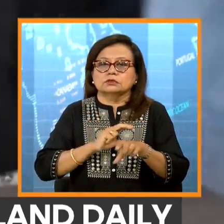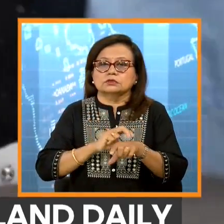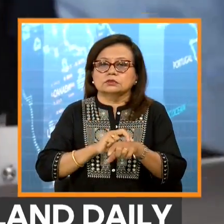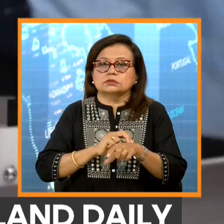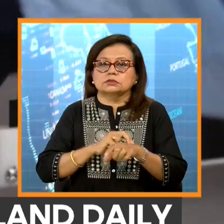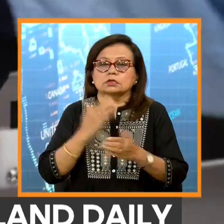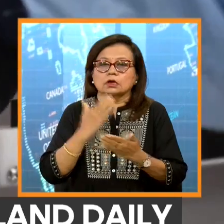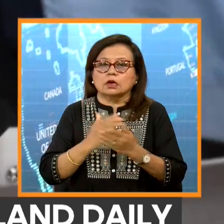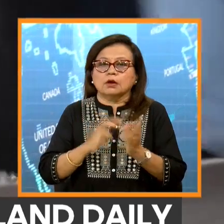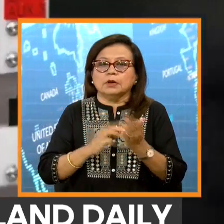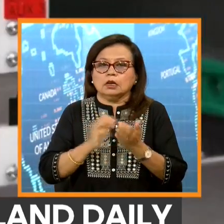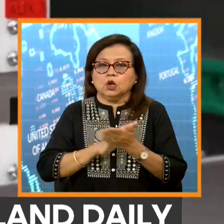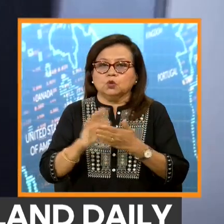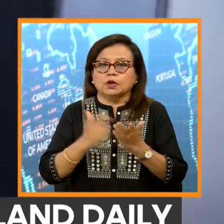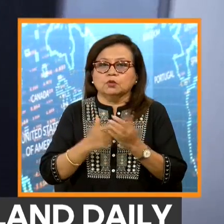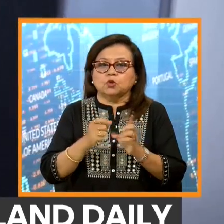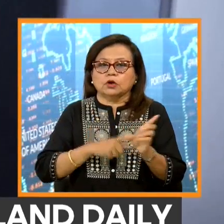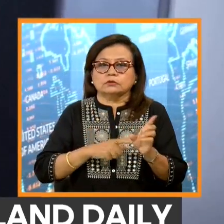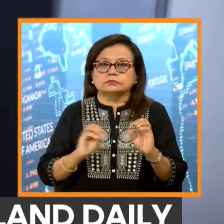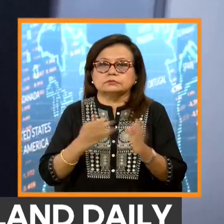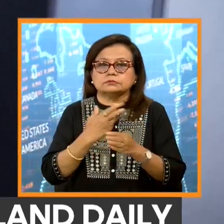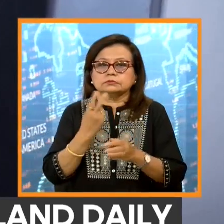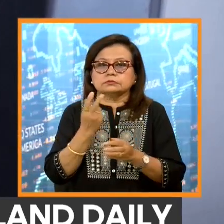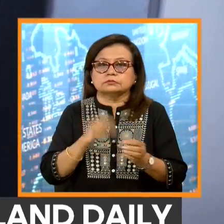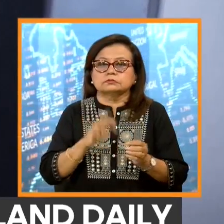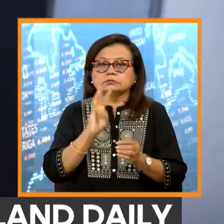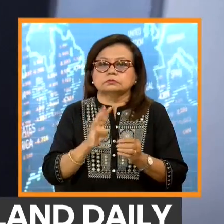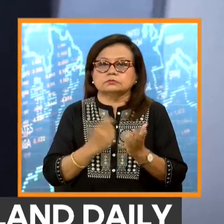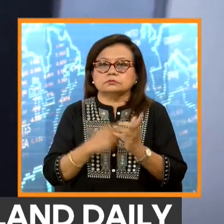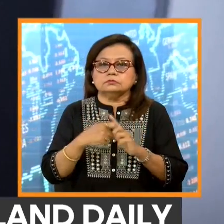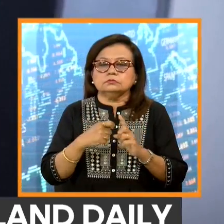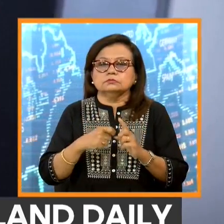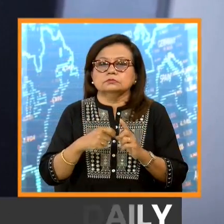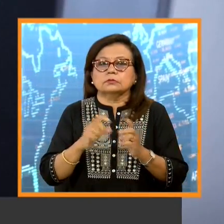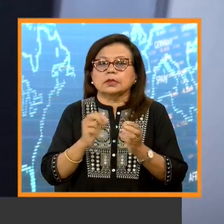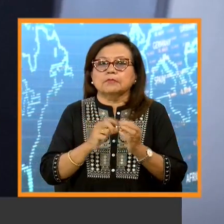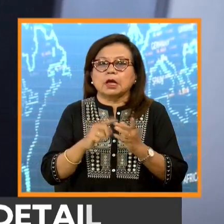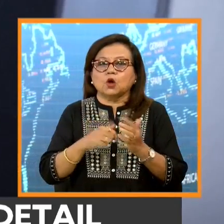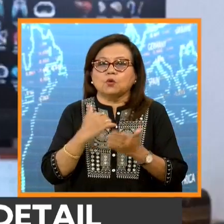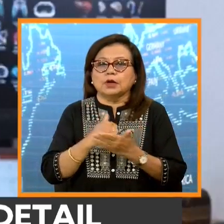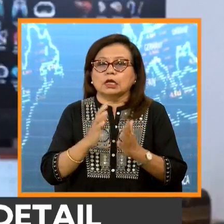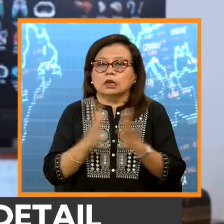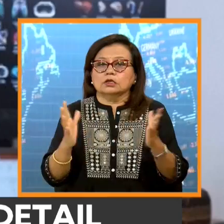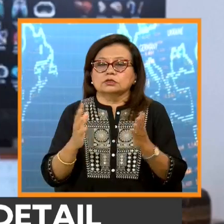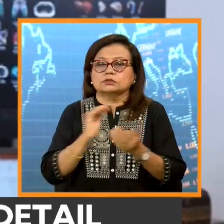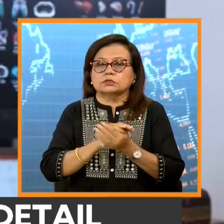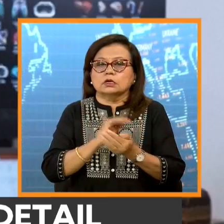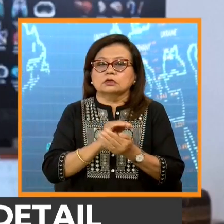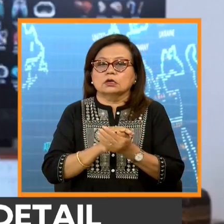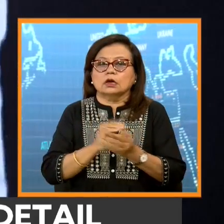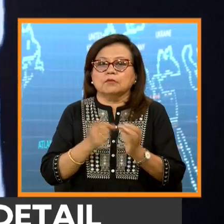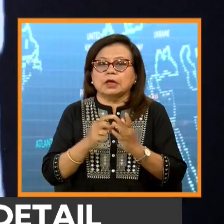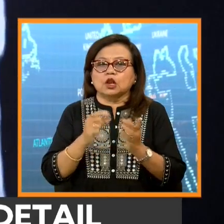how they manifest in the human body. Launched in 2003, the UK Biobank is one of the largest collections